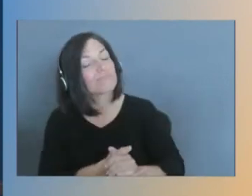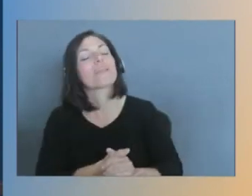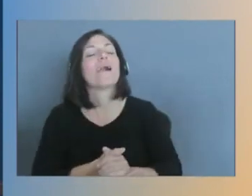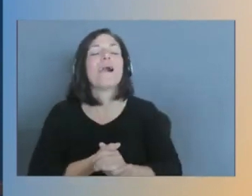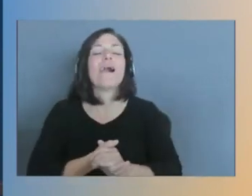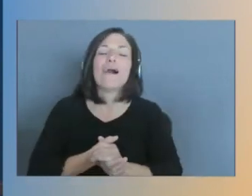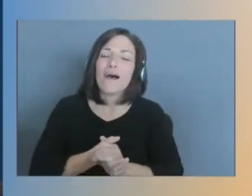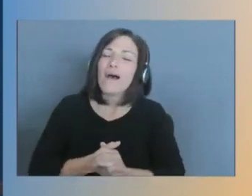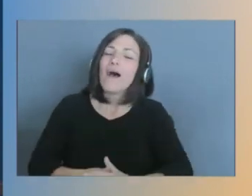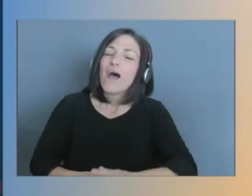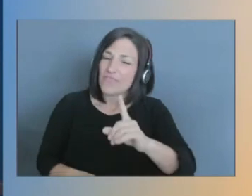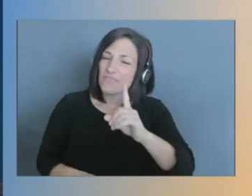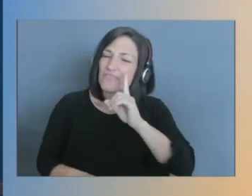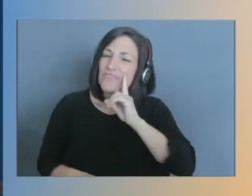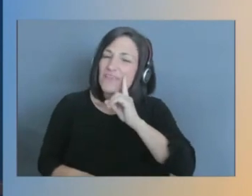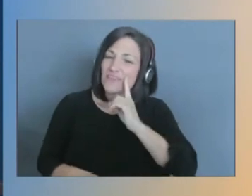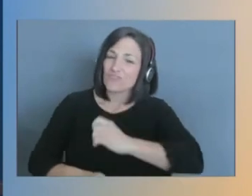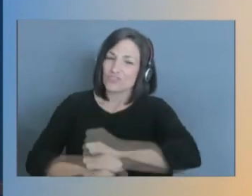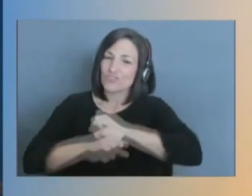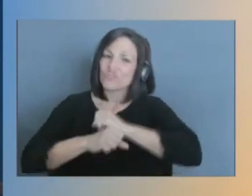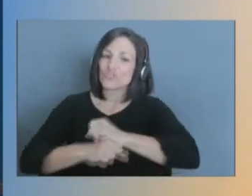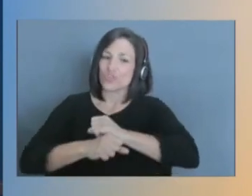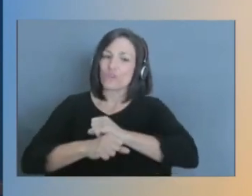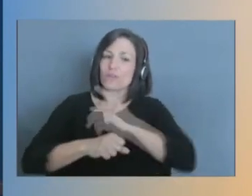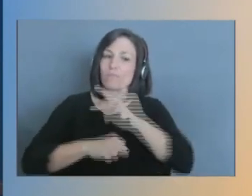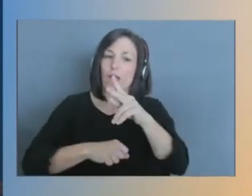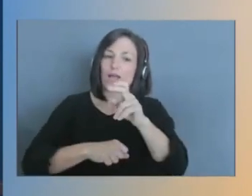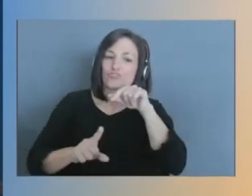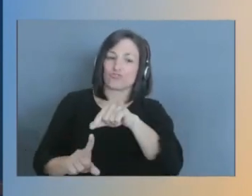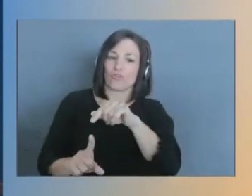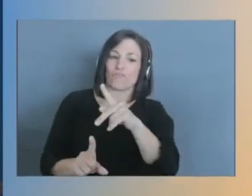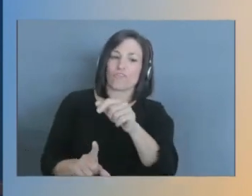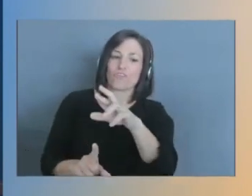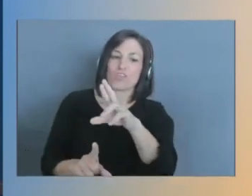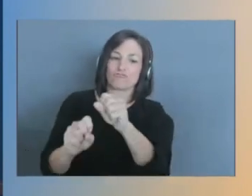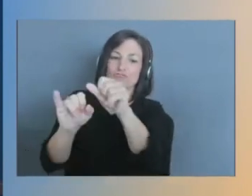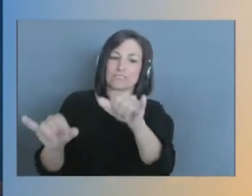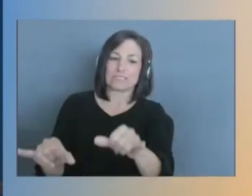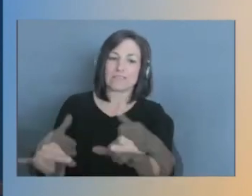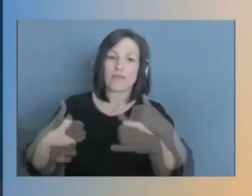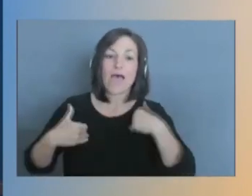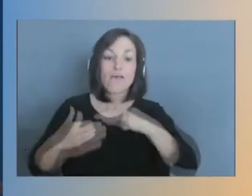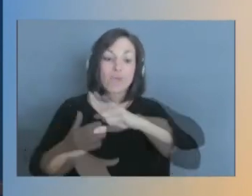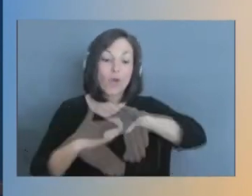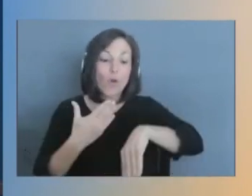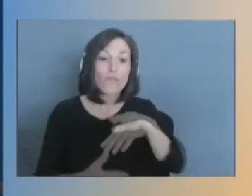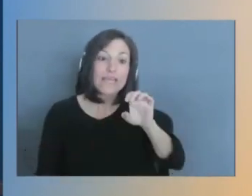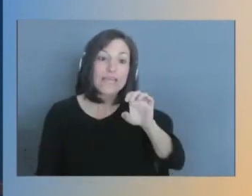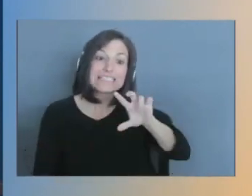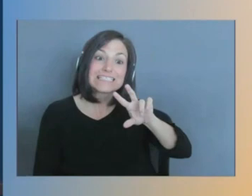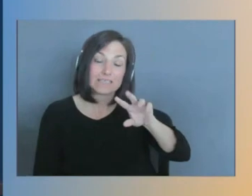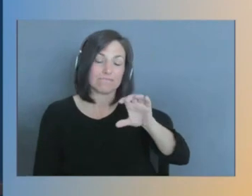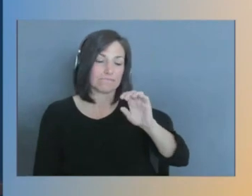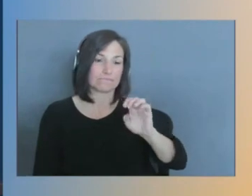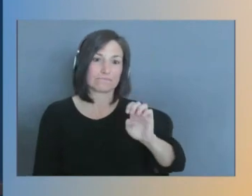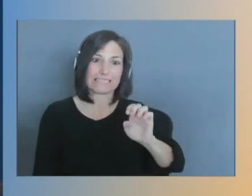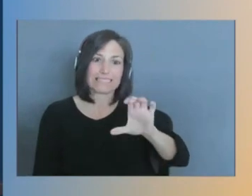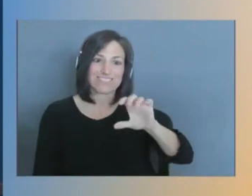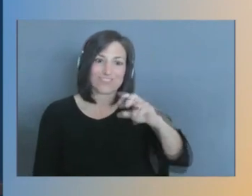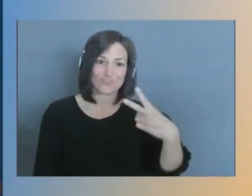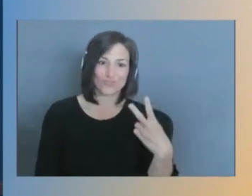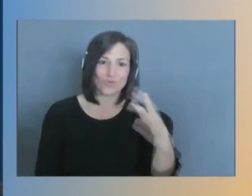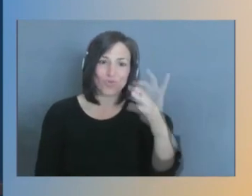the security posture of the Nitro system, by having all of the EC2 logic in a separate physical computer, I